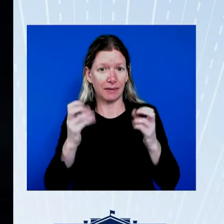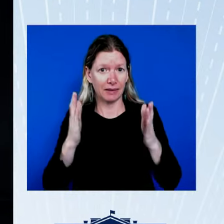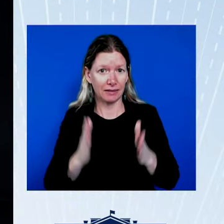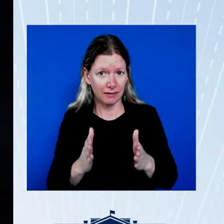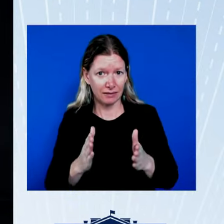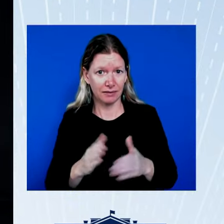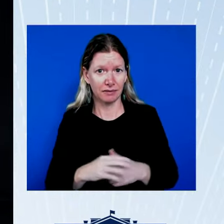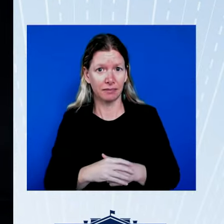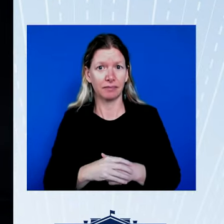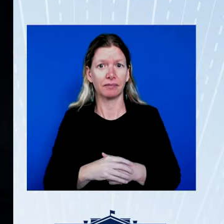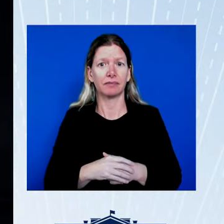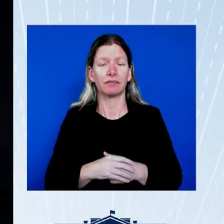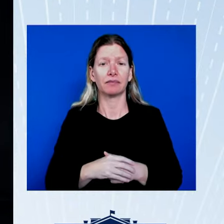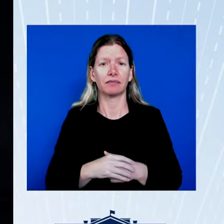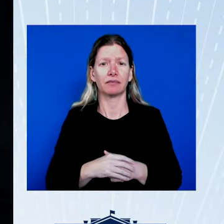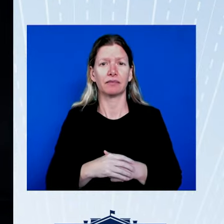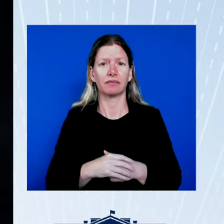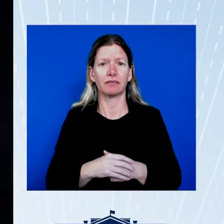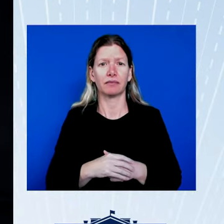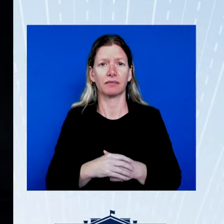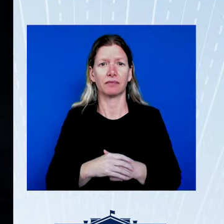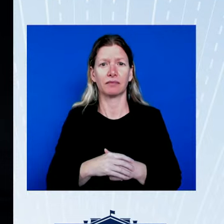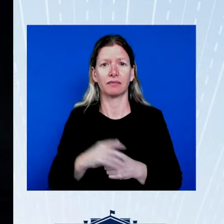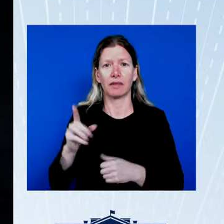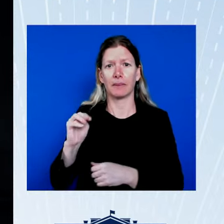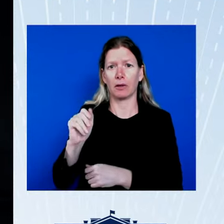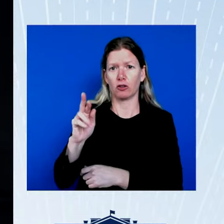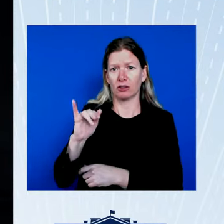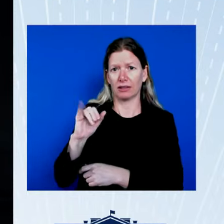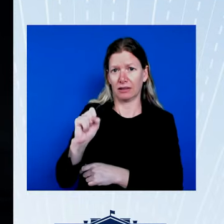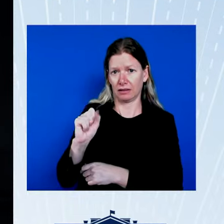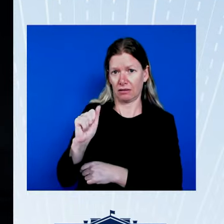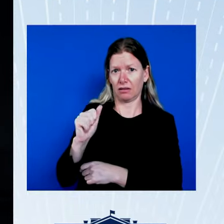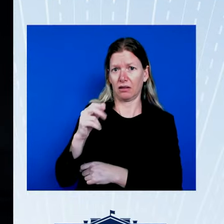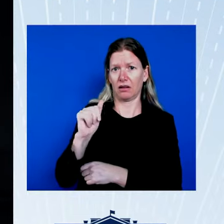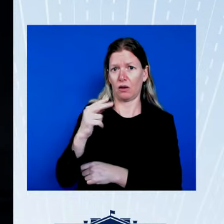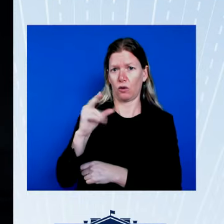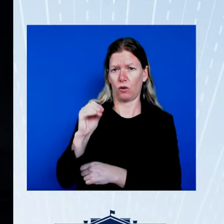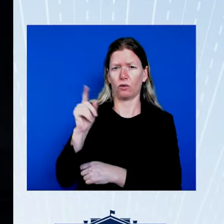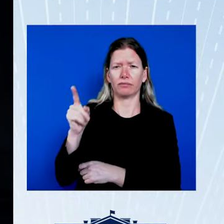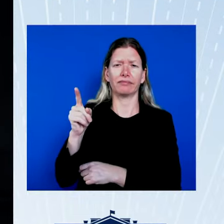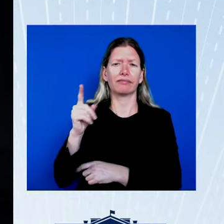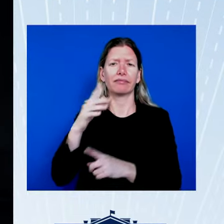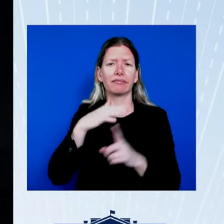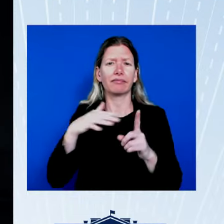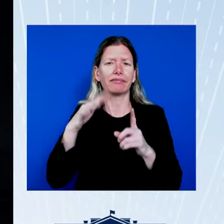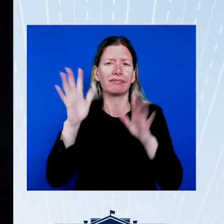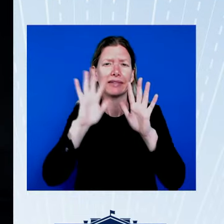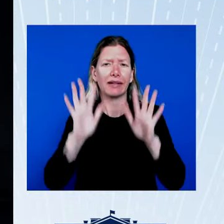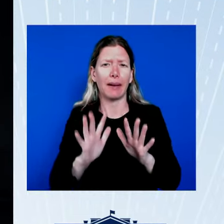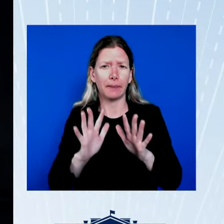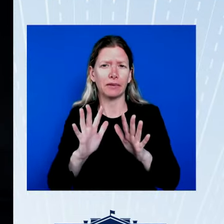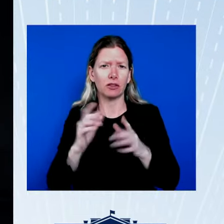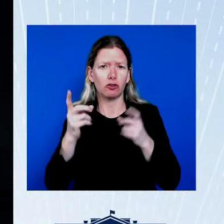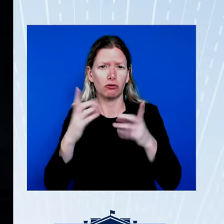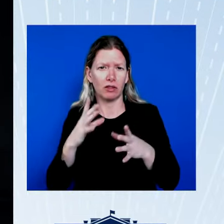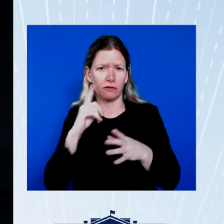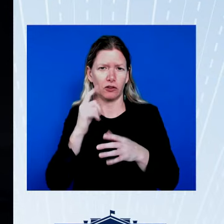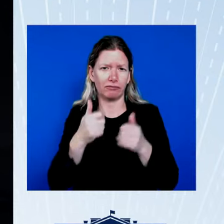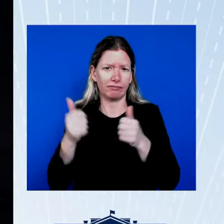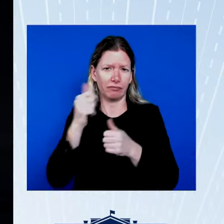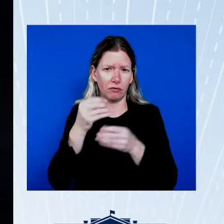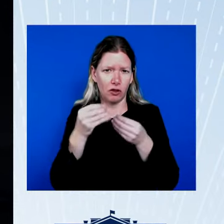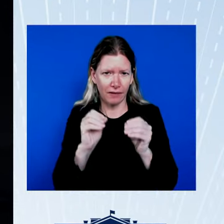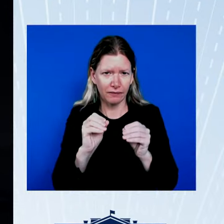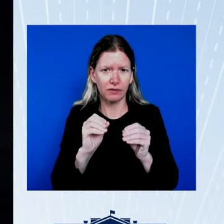County. She's also been chief resilience officer for Houston, Los Angeles, and Washington State. Also, Dr. Atiya Martin, who's the founder of